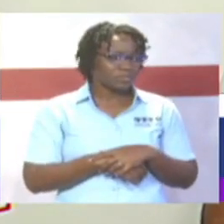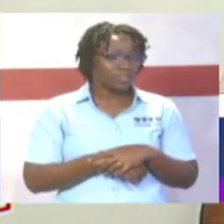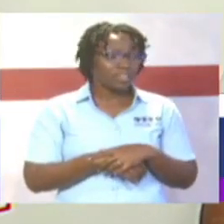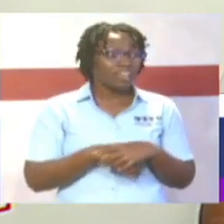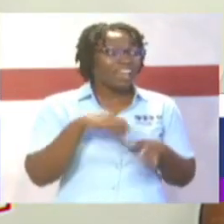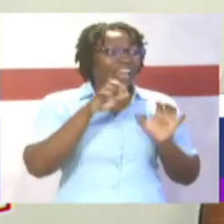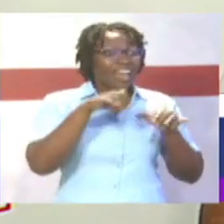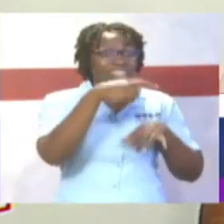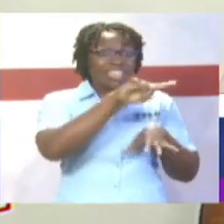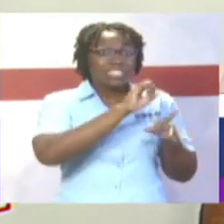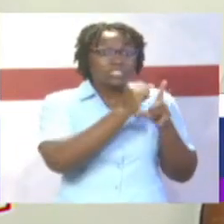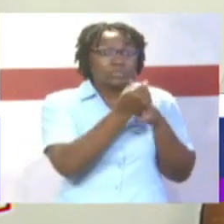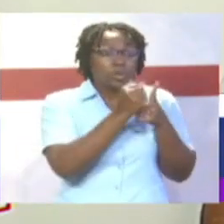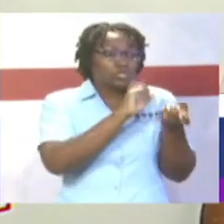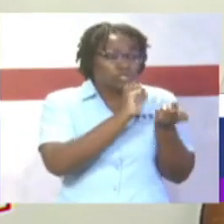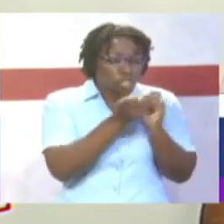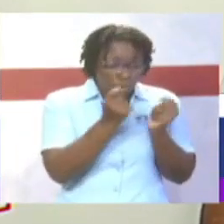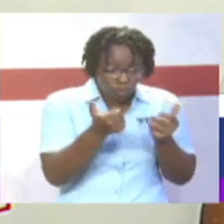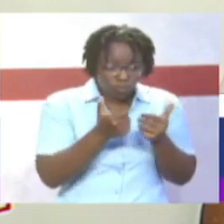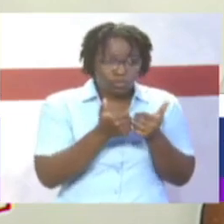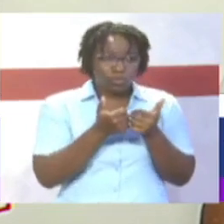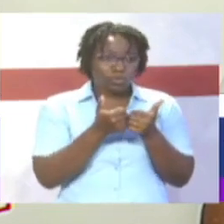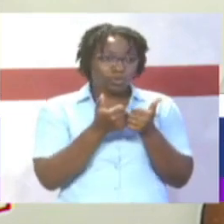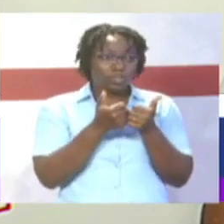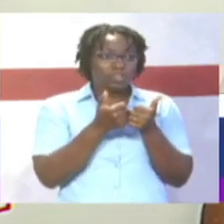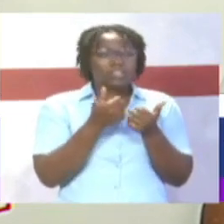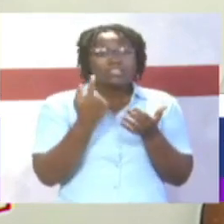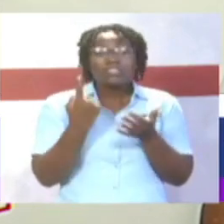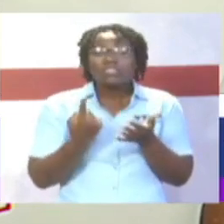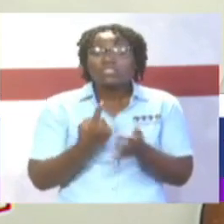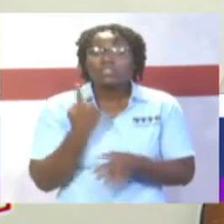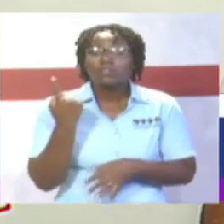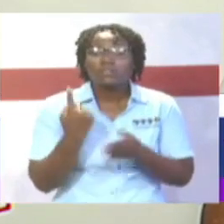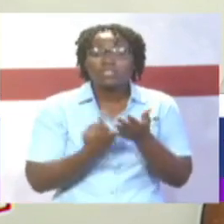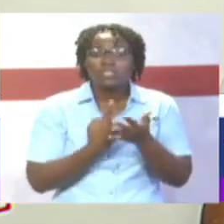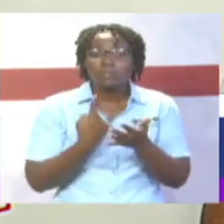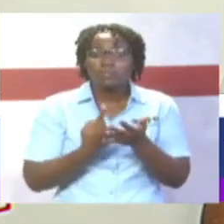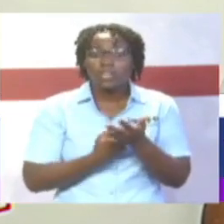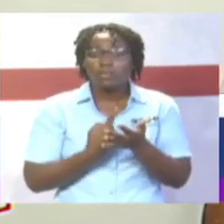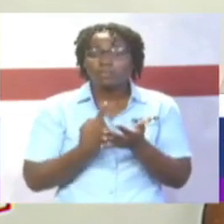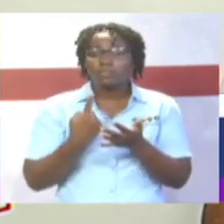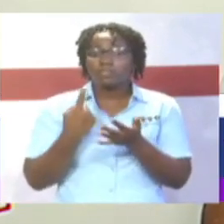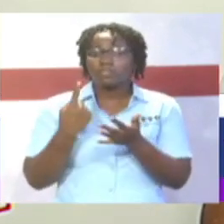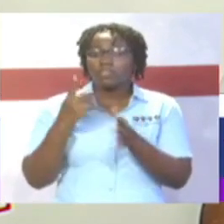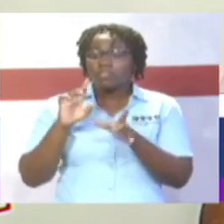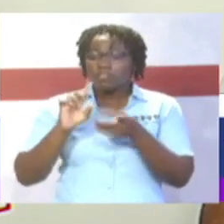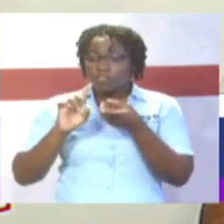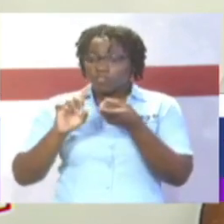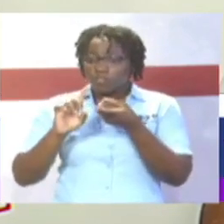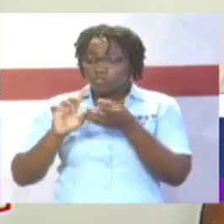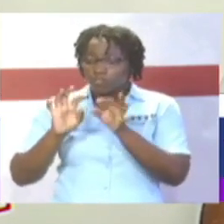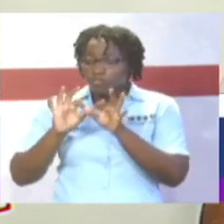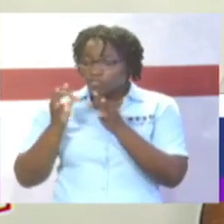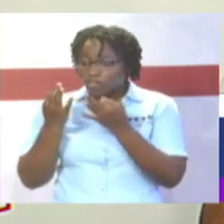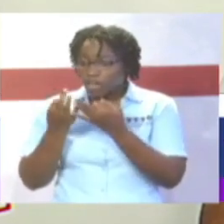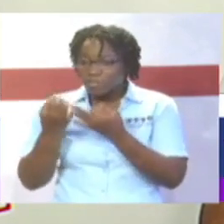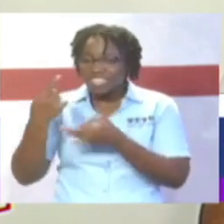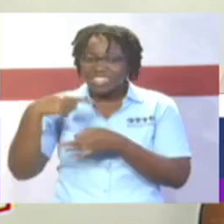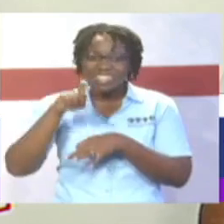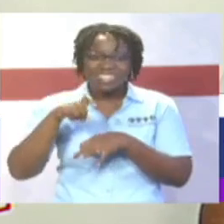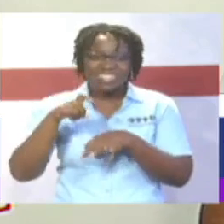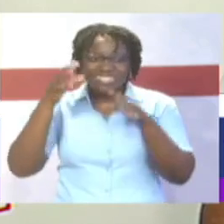warning, and sometimes relatives would be asked to make what could be life-changing decisions on behalf of their loved